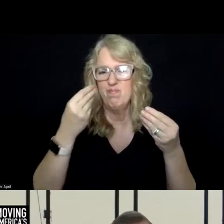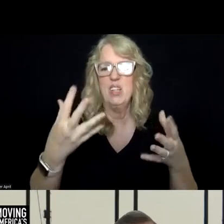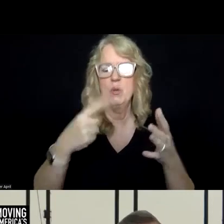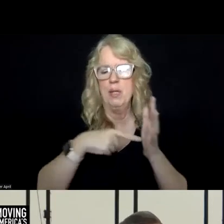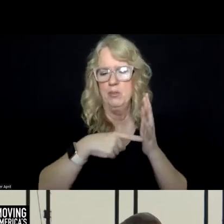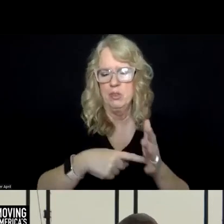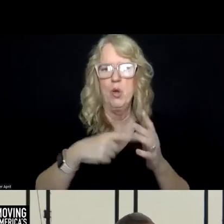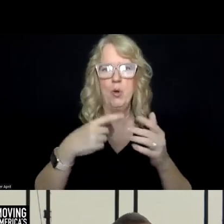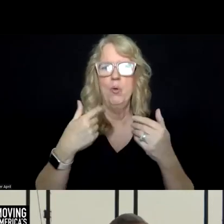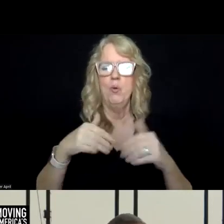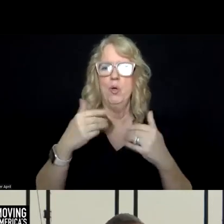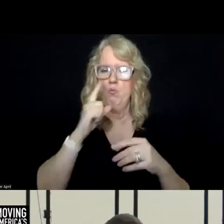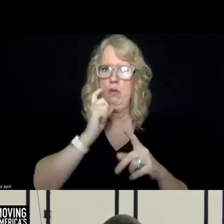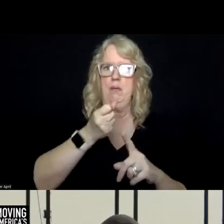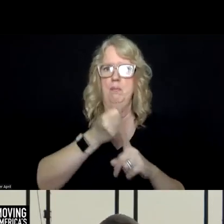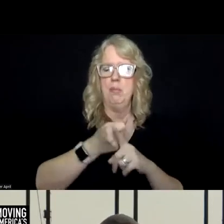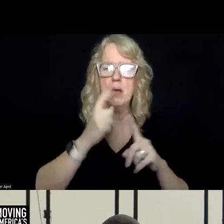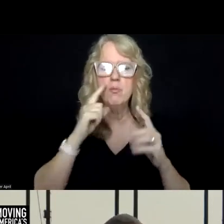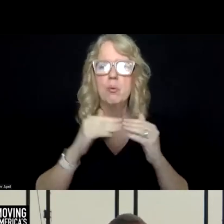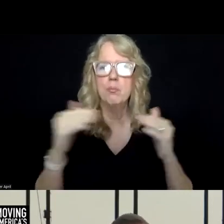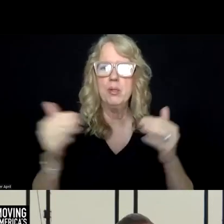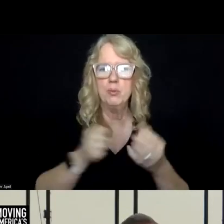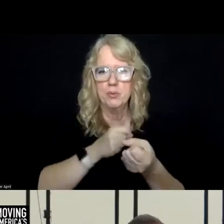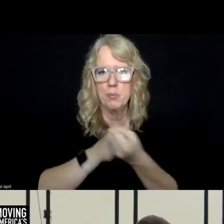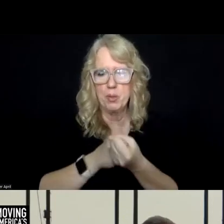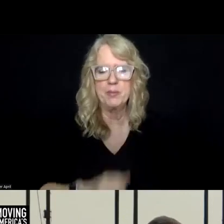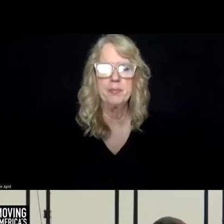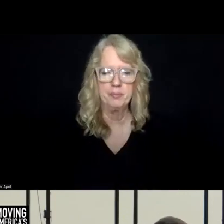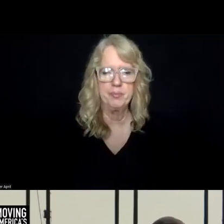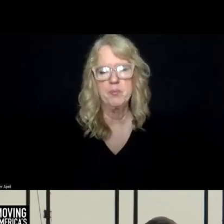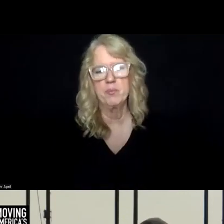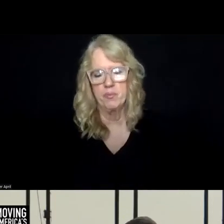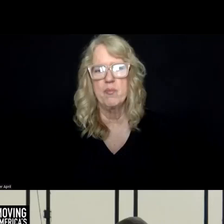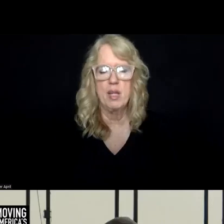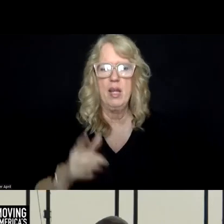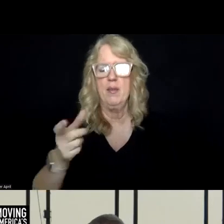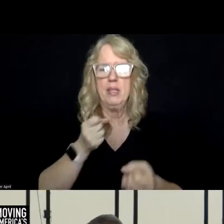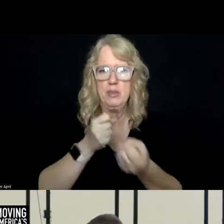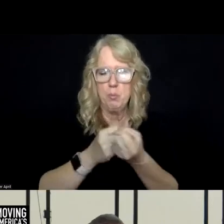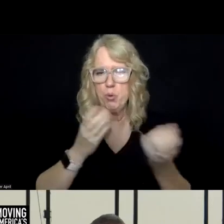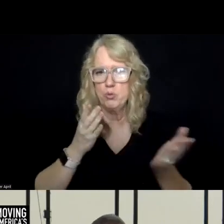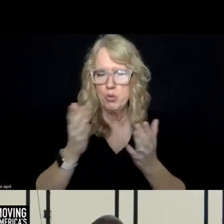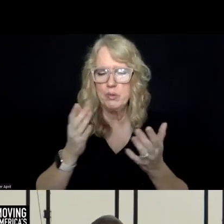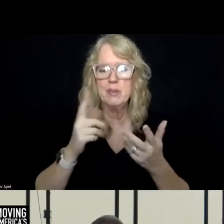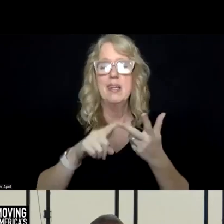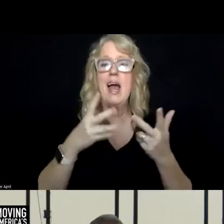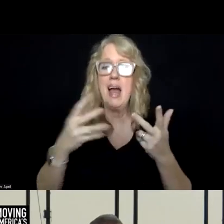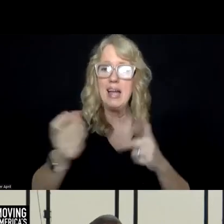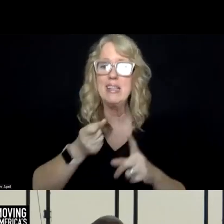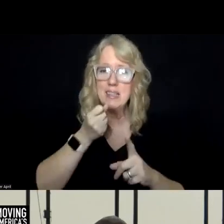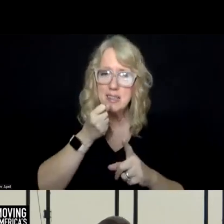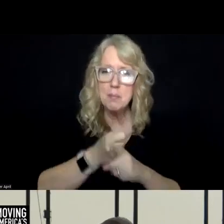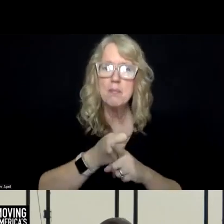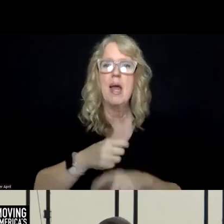can significantly impact peer support and peer support services and impact the